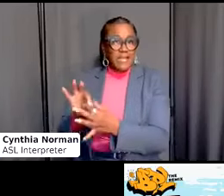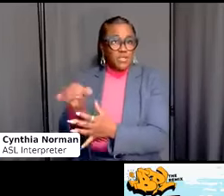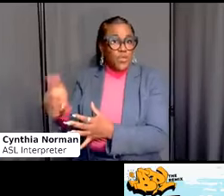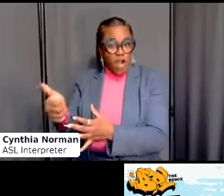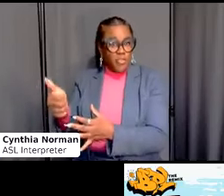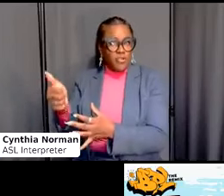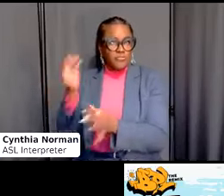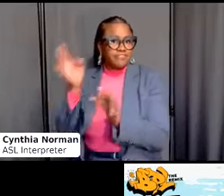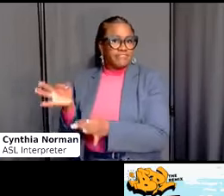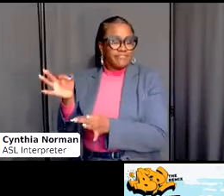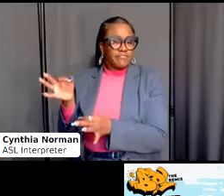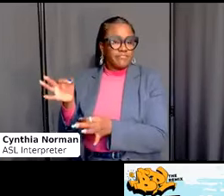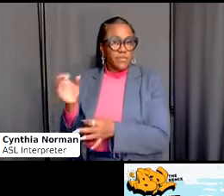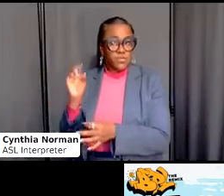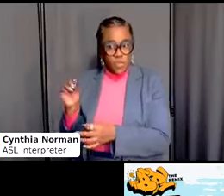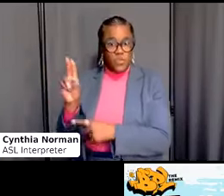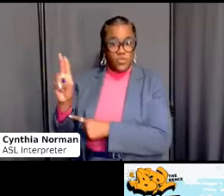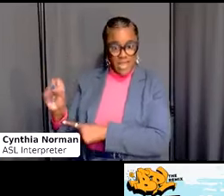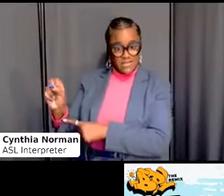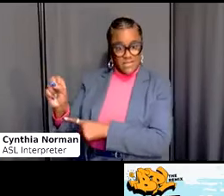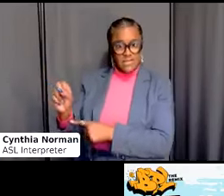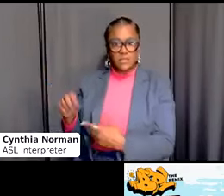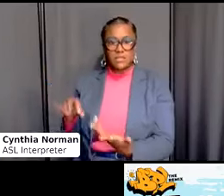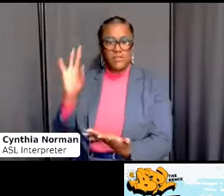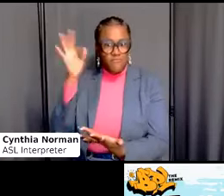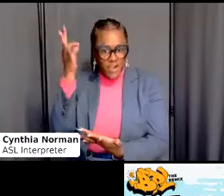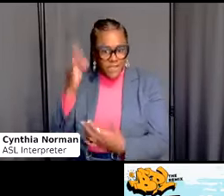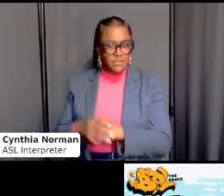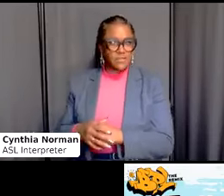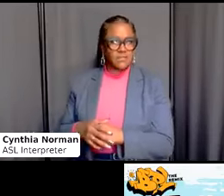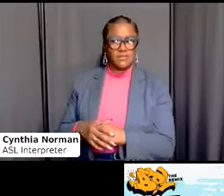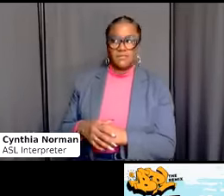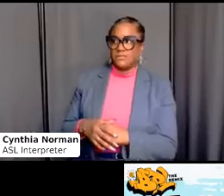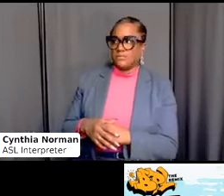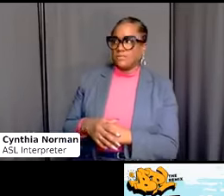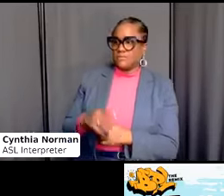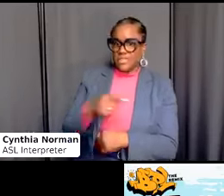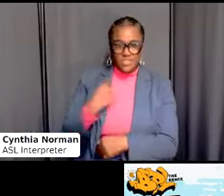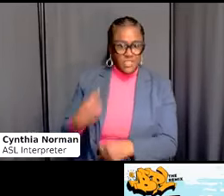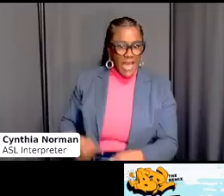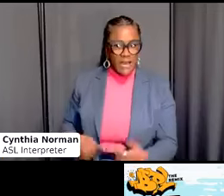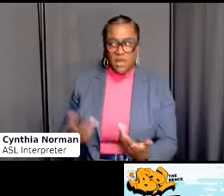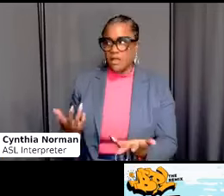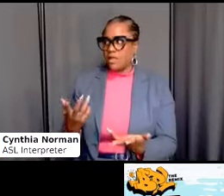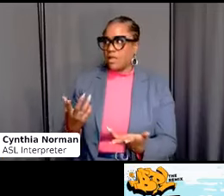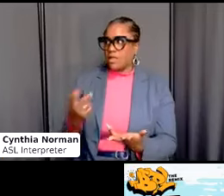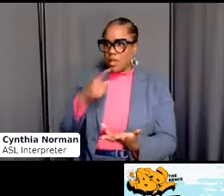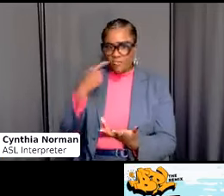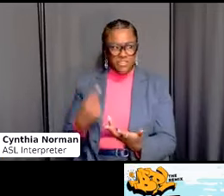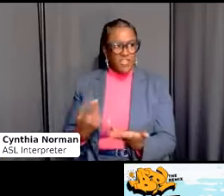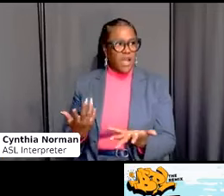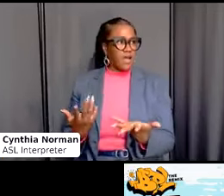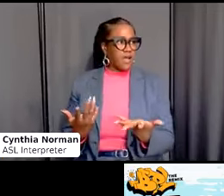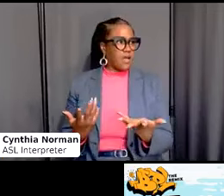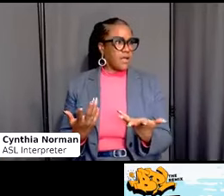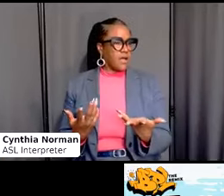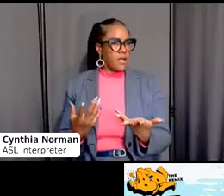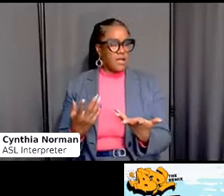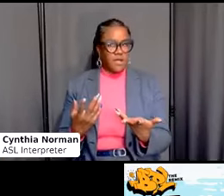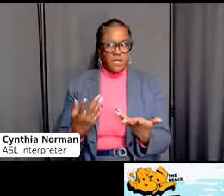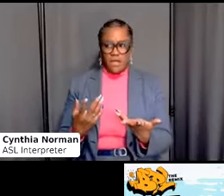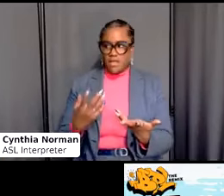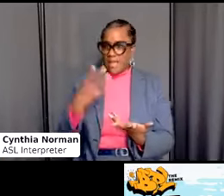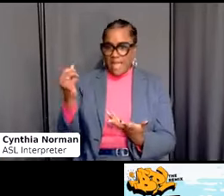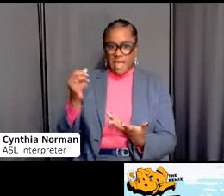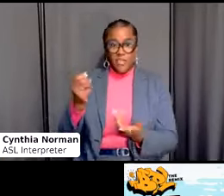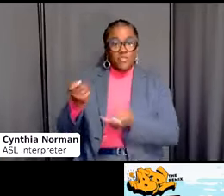the United States, Britain, France, China. I mean, China's on there, and Russia, and I'm trying. And then there's the